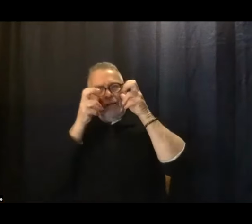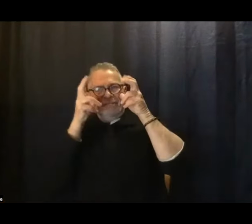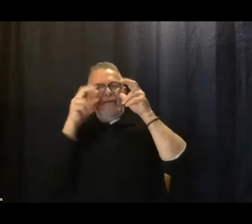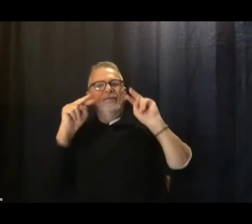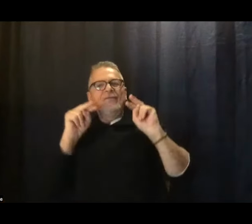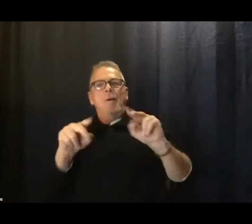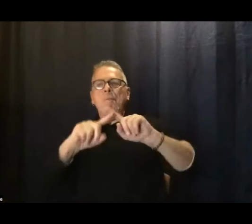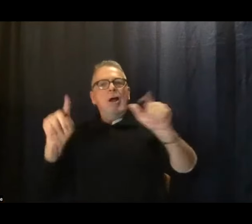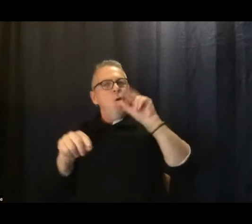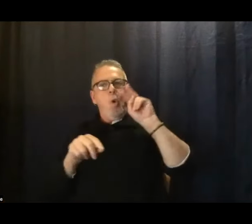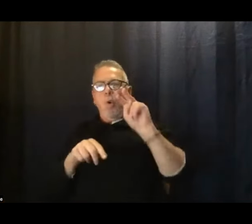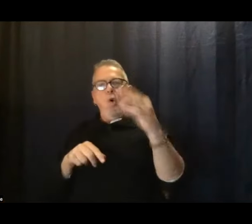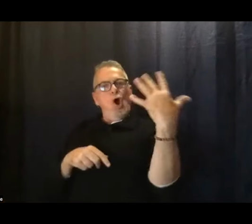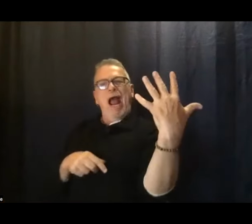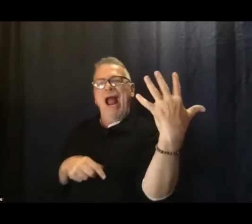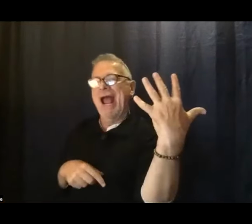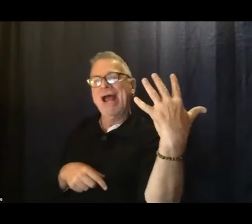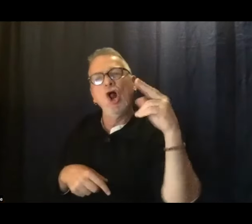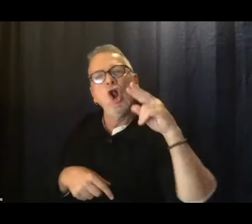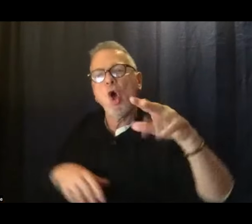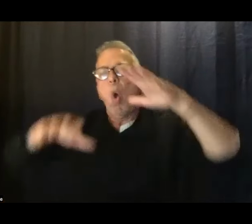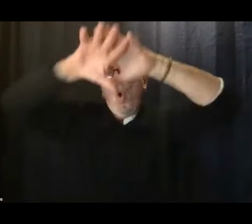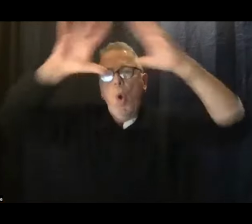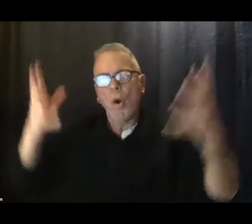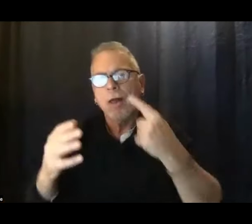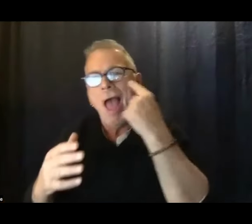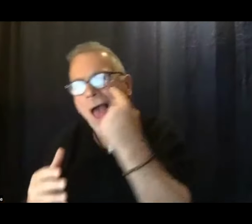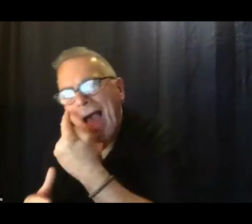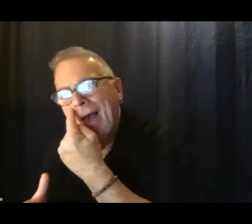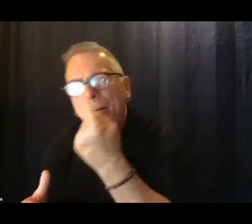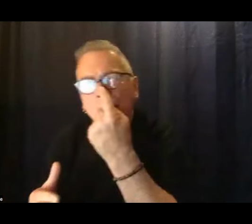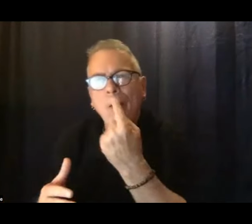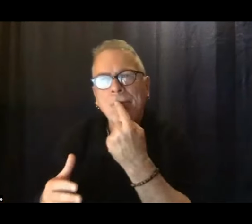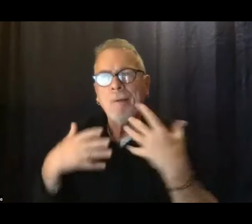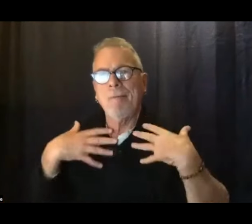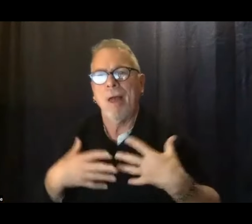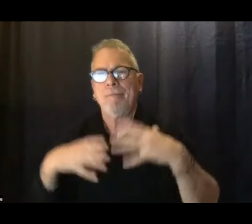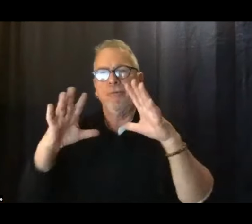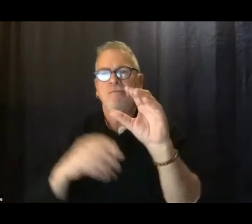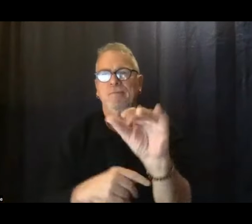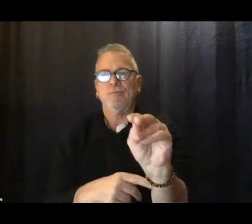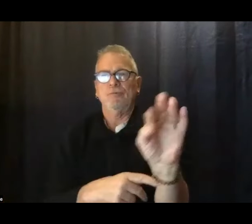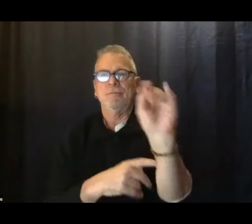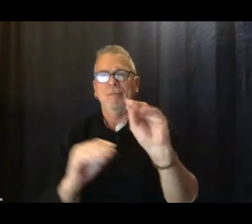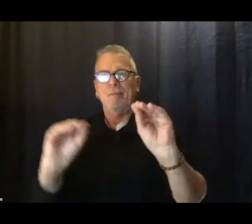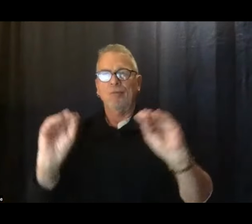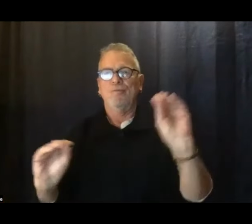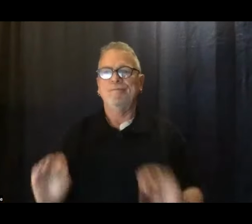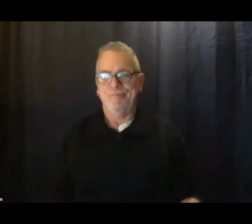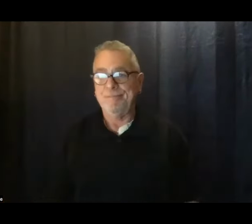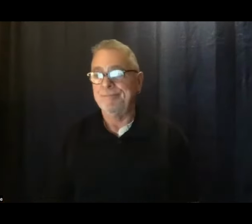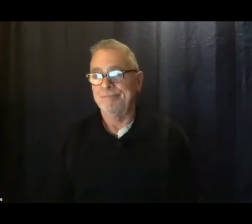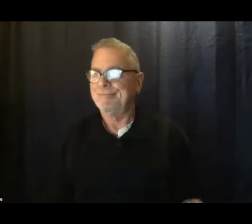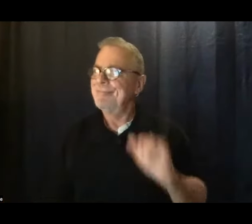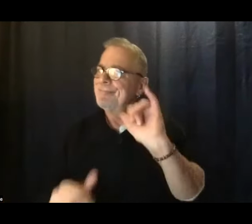So again, step back, look at the whole. Don't just look at the hand, the entire holistic view of a person as